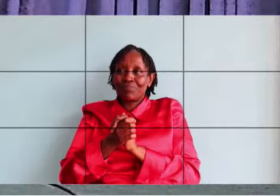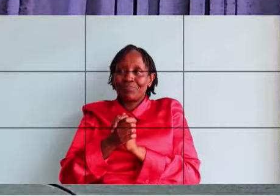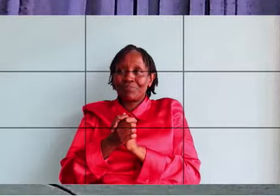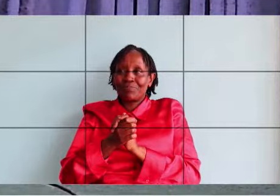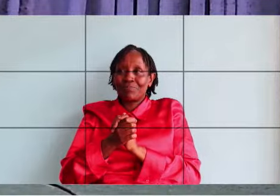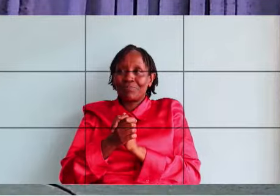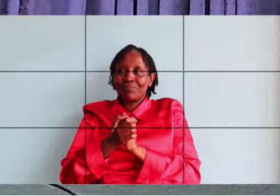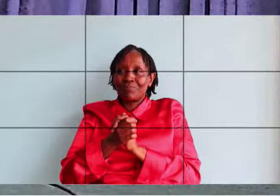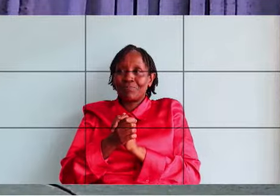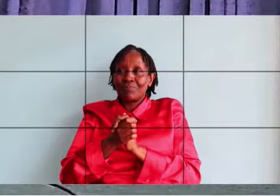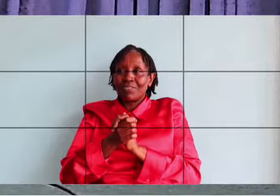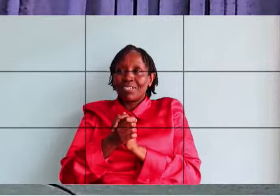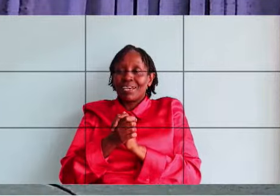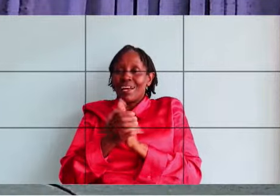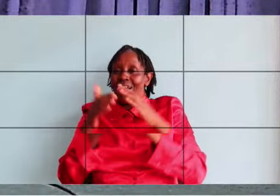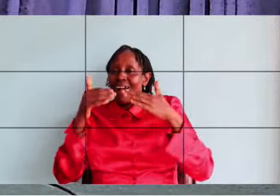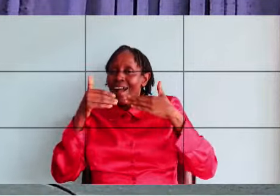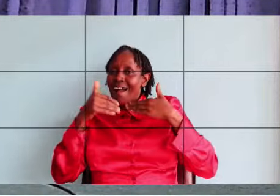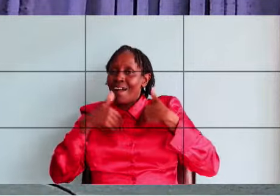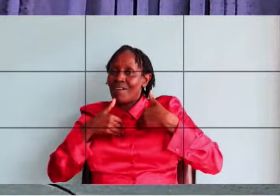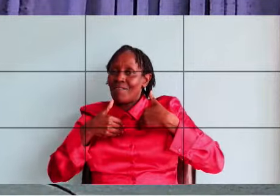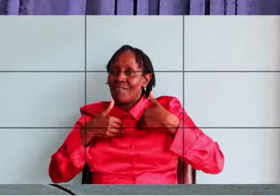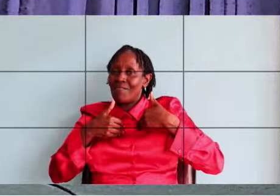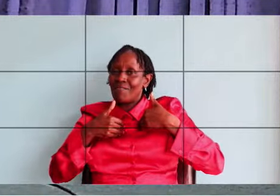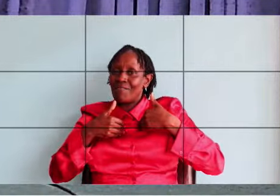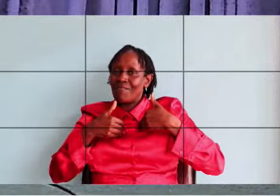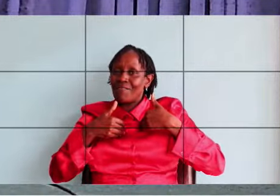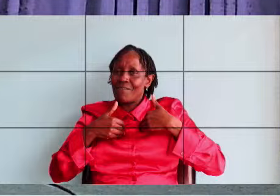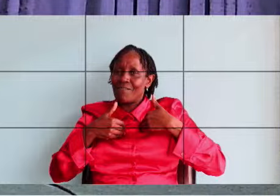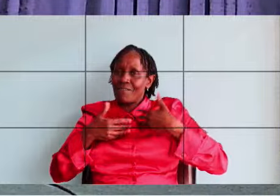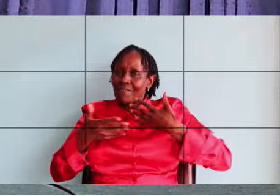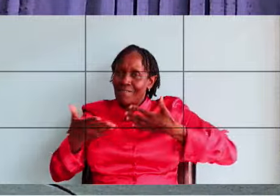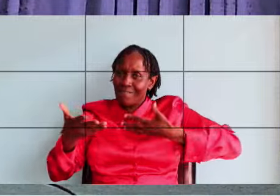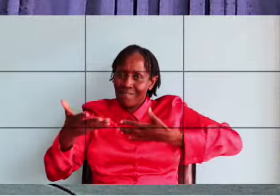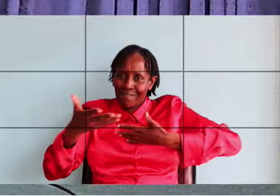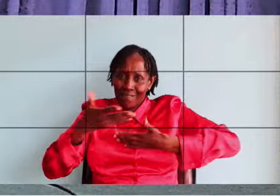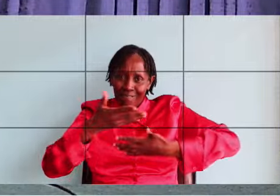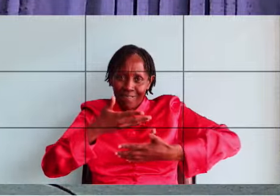I've interacted with the KCC family since